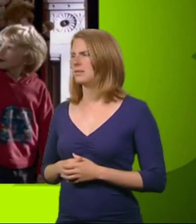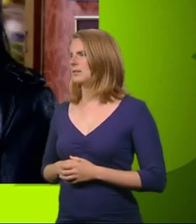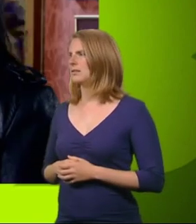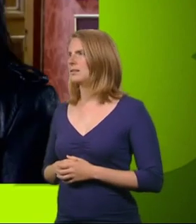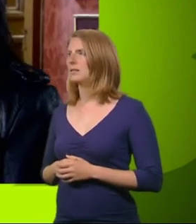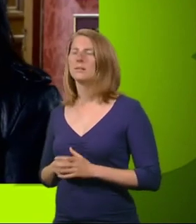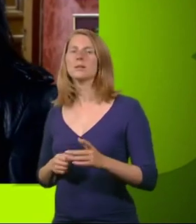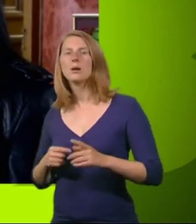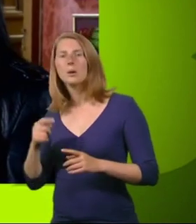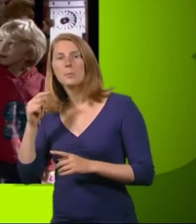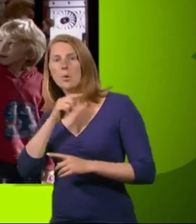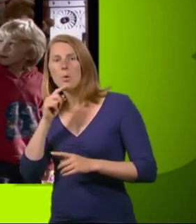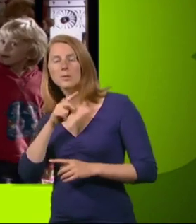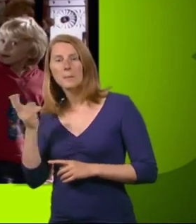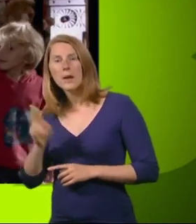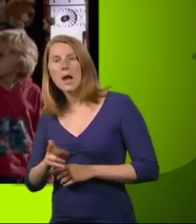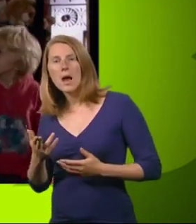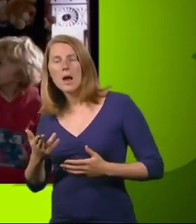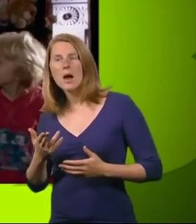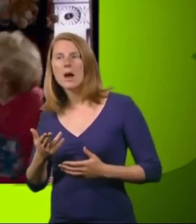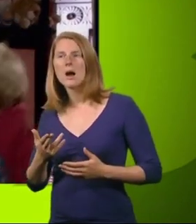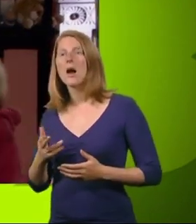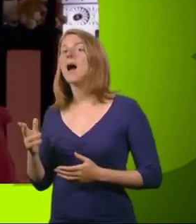Is that the boys back?